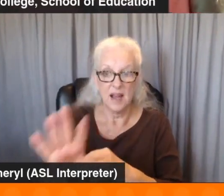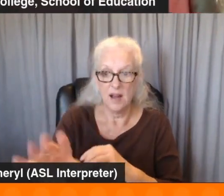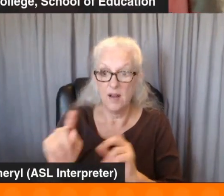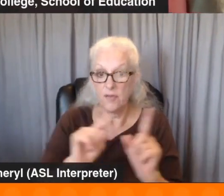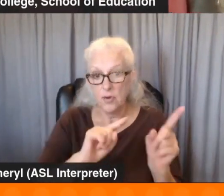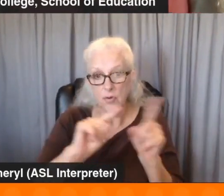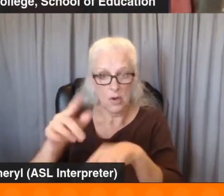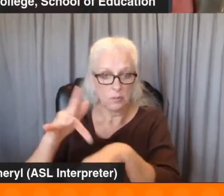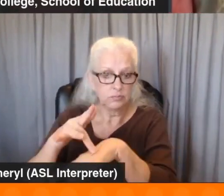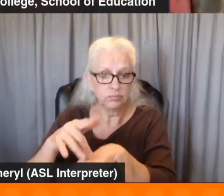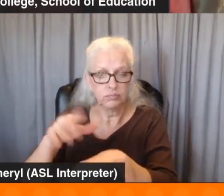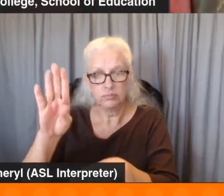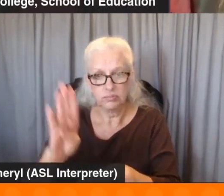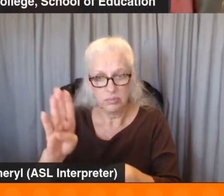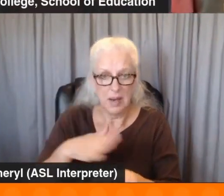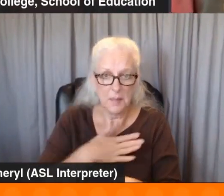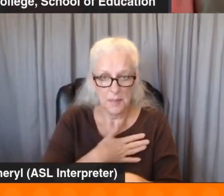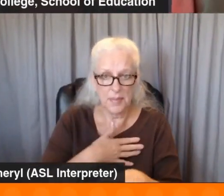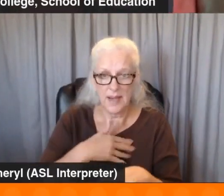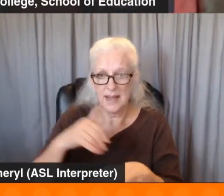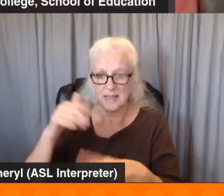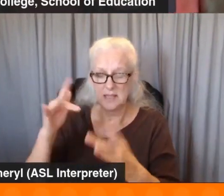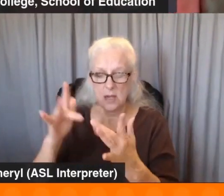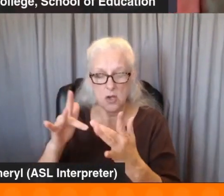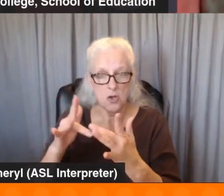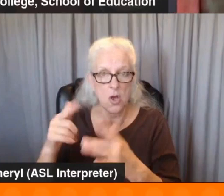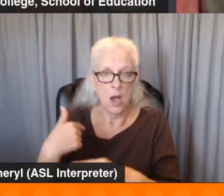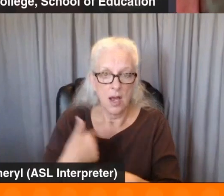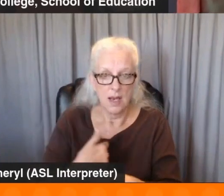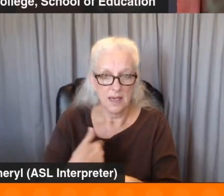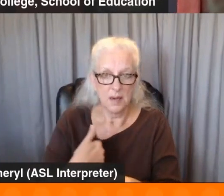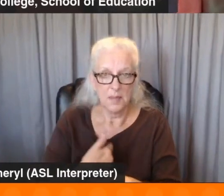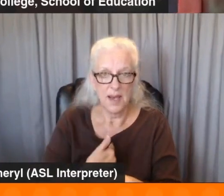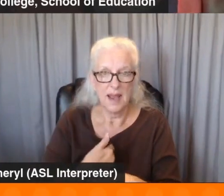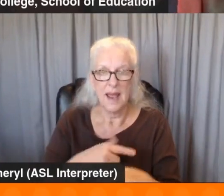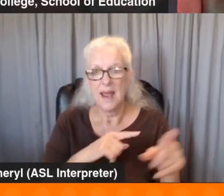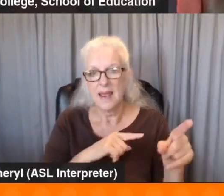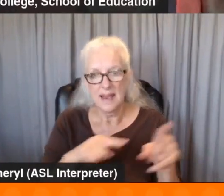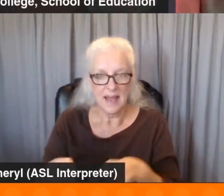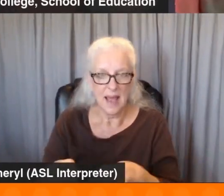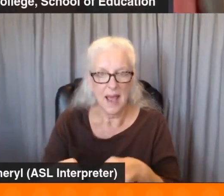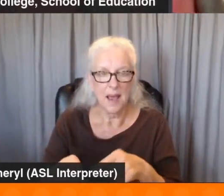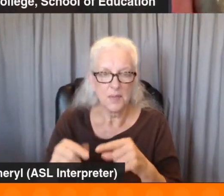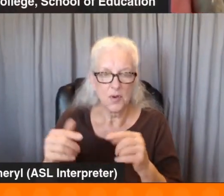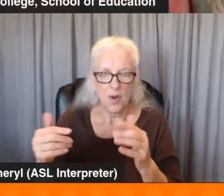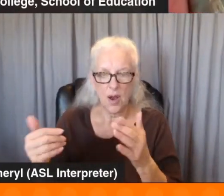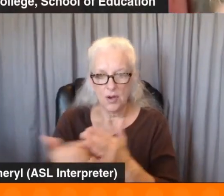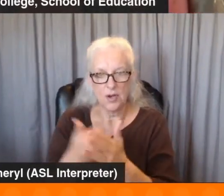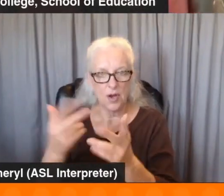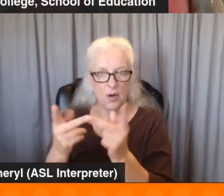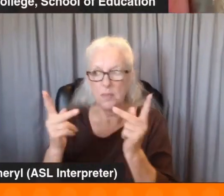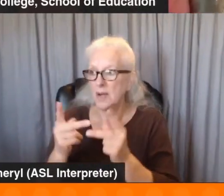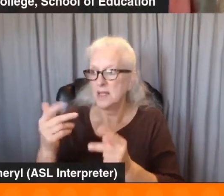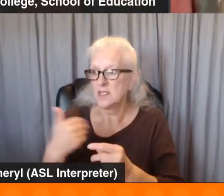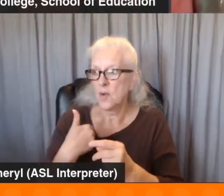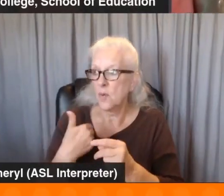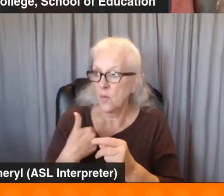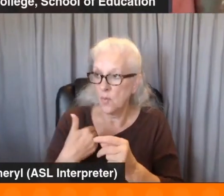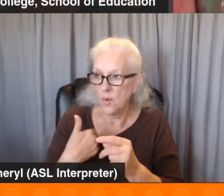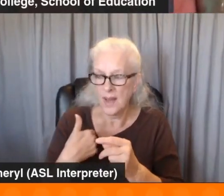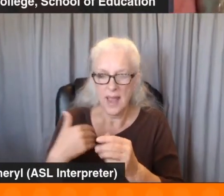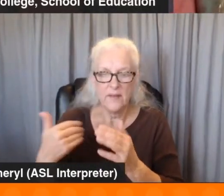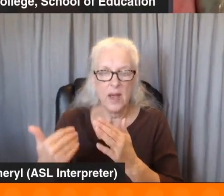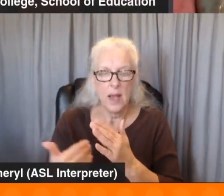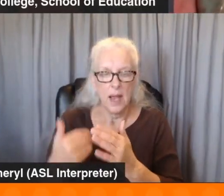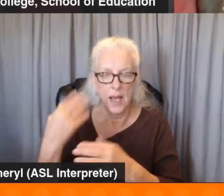area, please send us a note, drop by to our beautiful DevTech New Loop space. We have a beautiful makerspace,